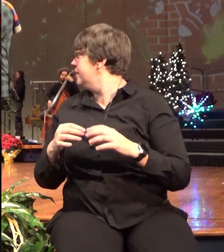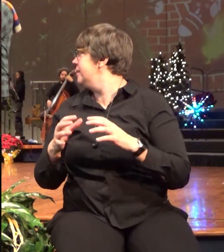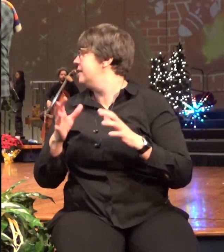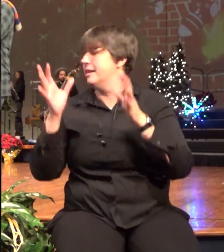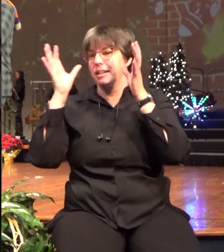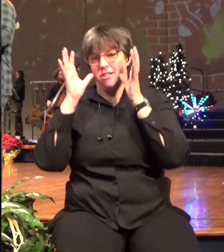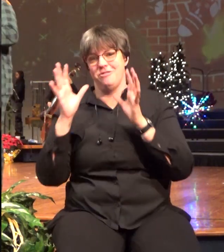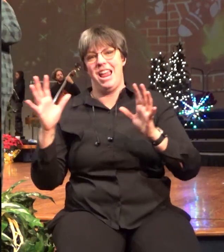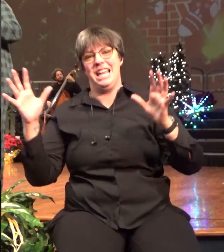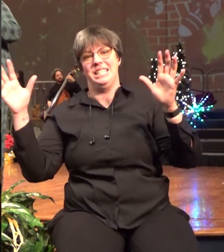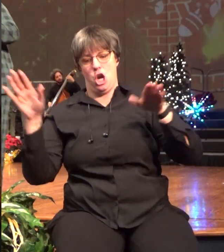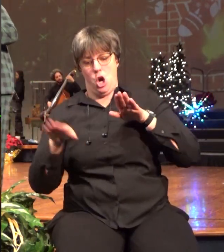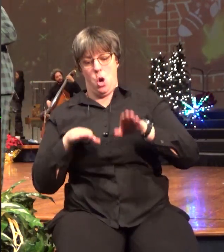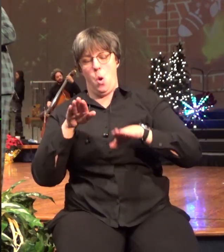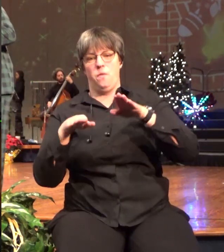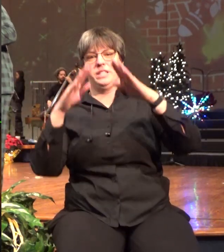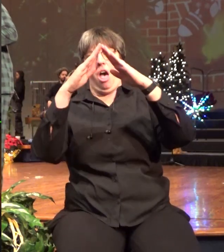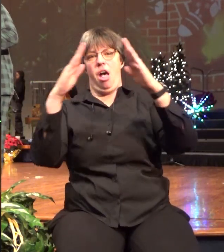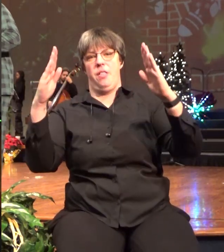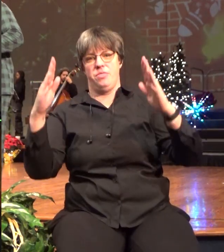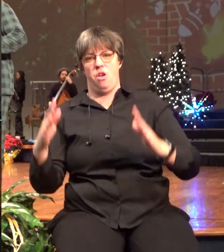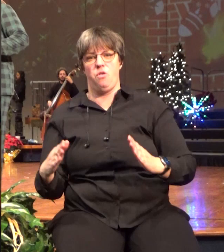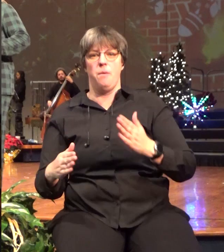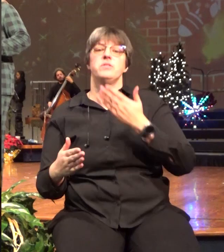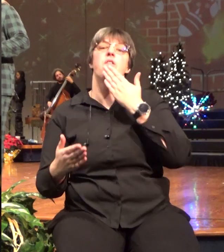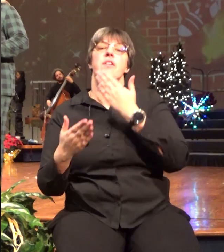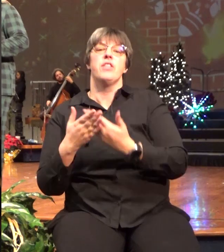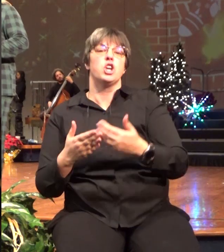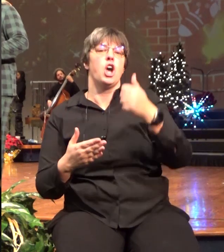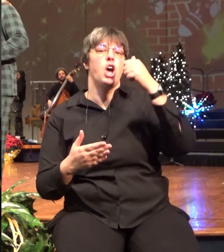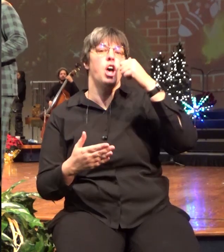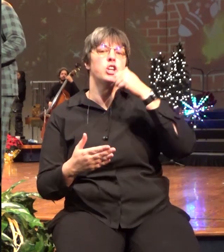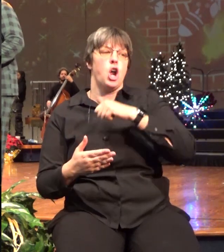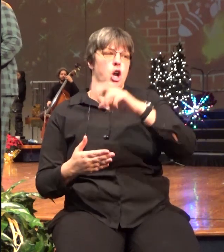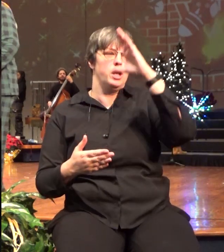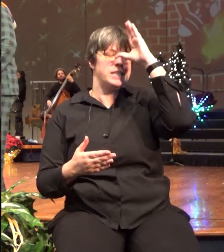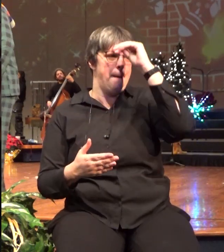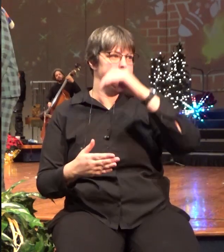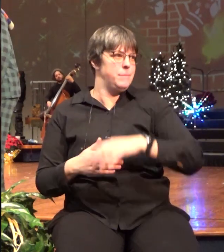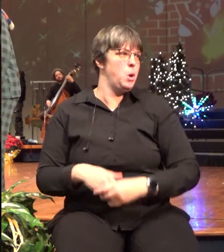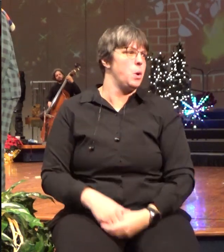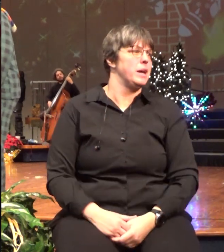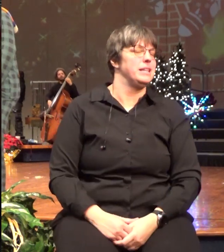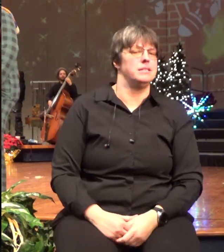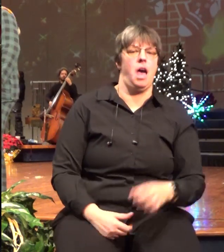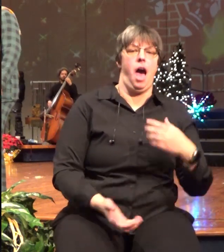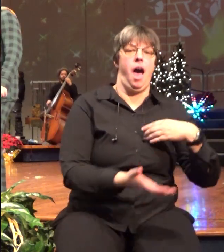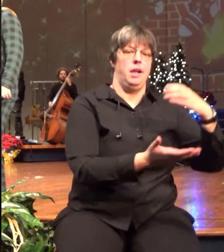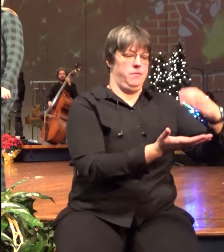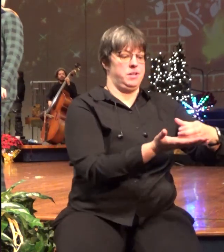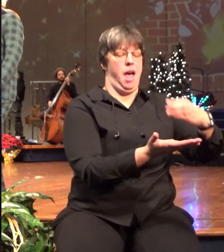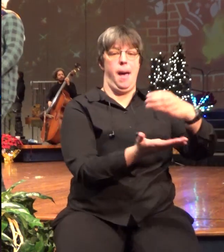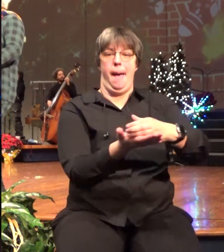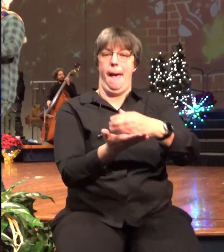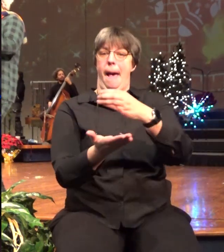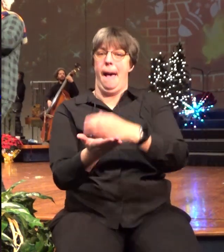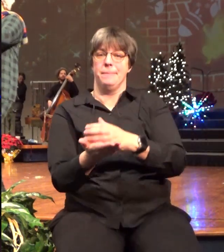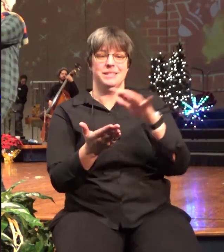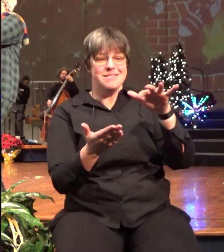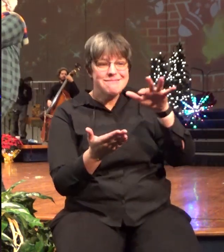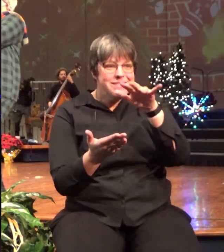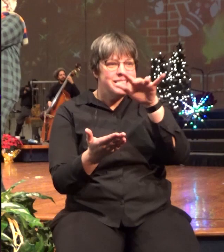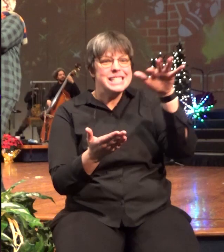boys. Big old cups of steamy cider, fall asleep by a